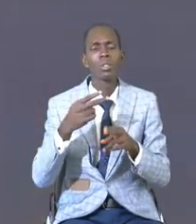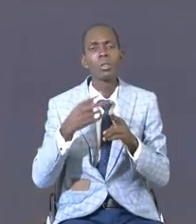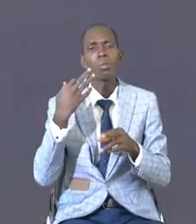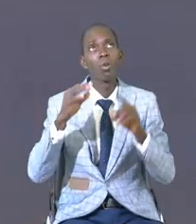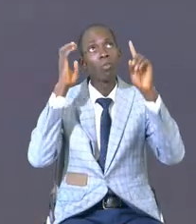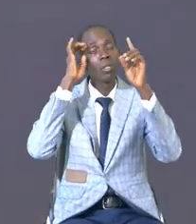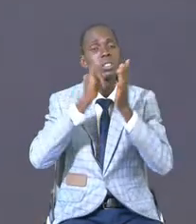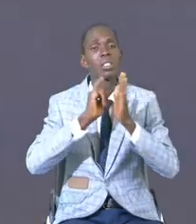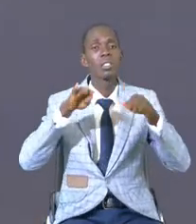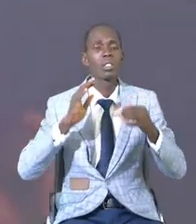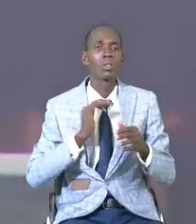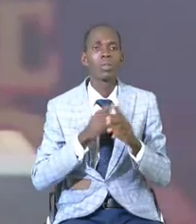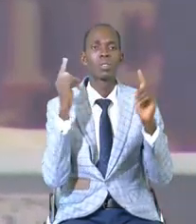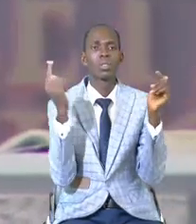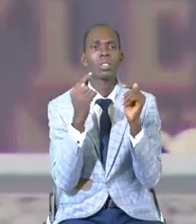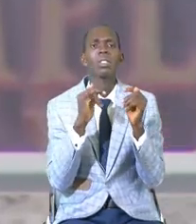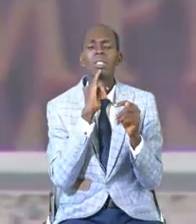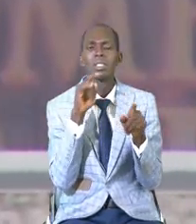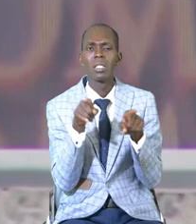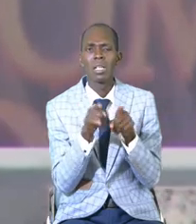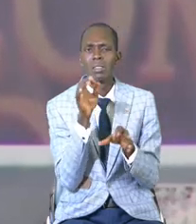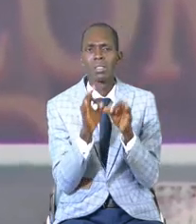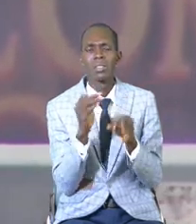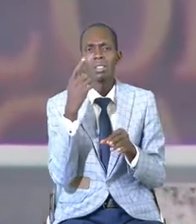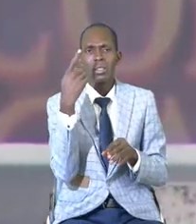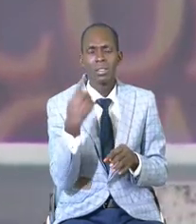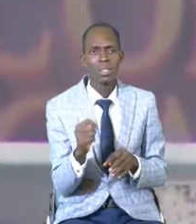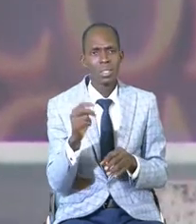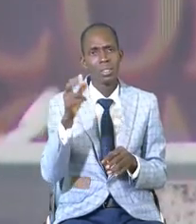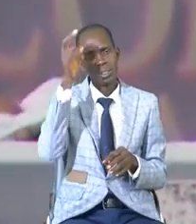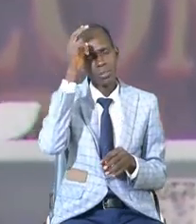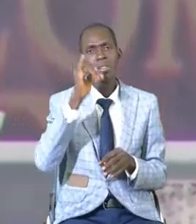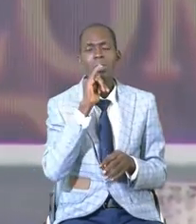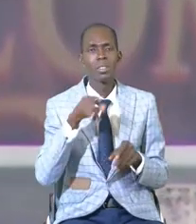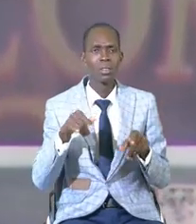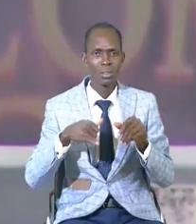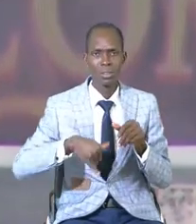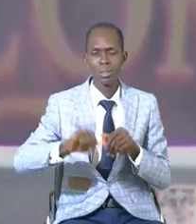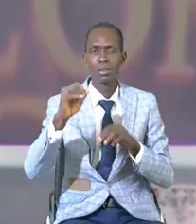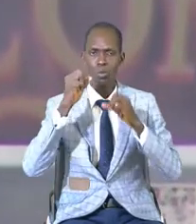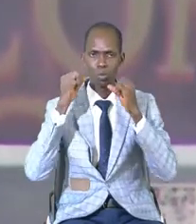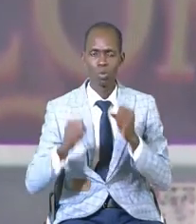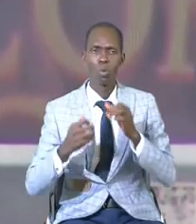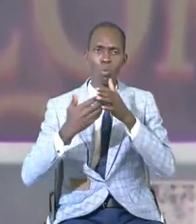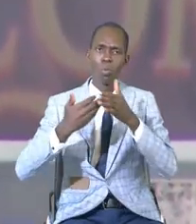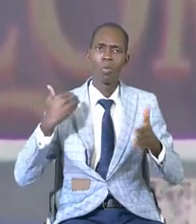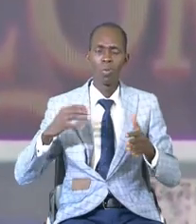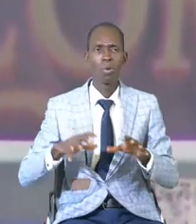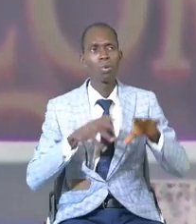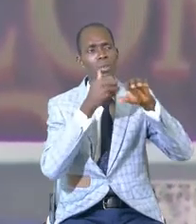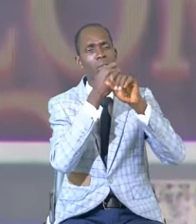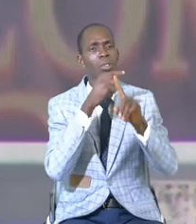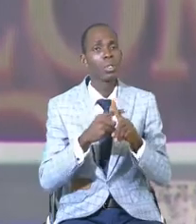the devil is still as strong as he was before Calvary. But at Calvary, Jesus